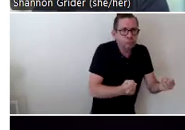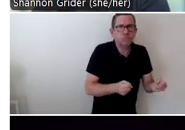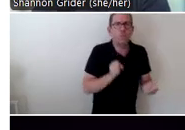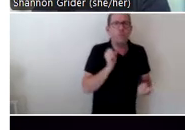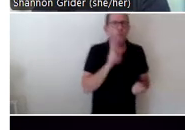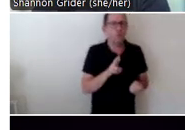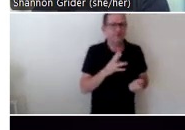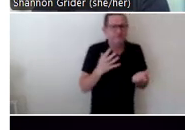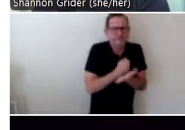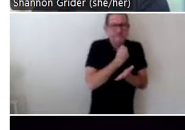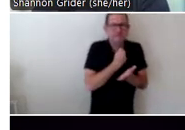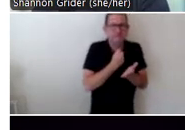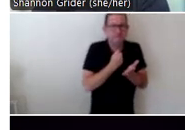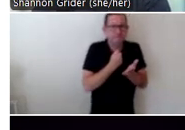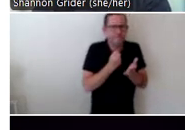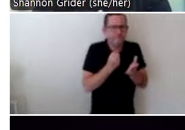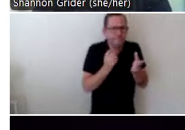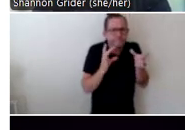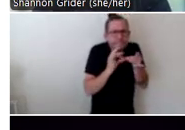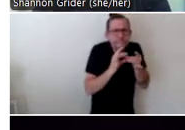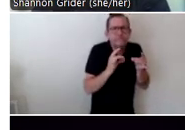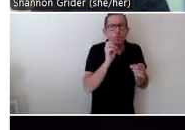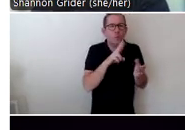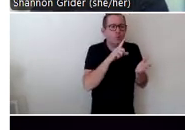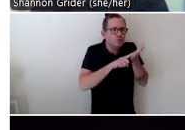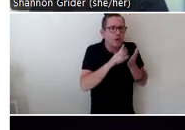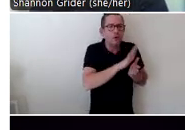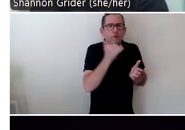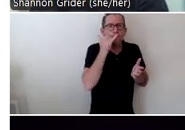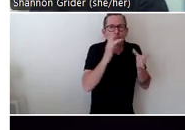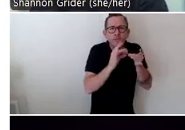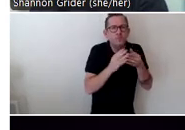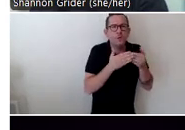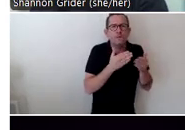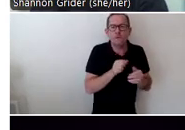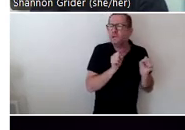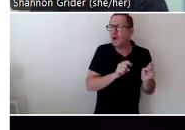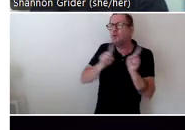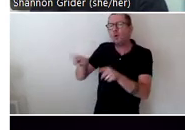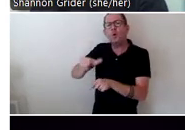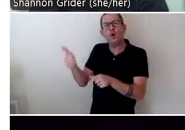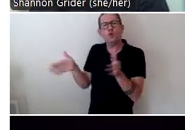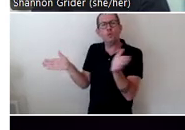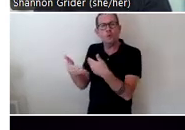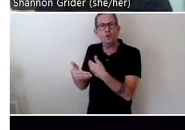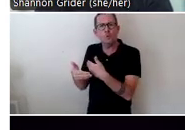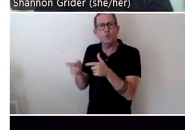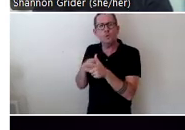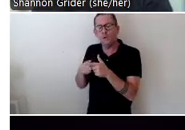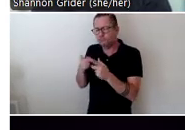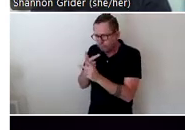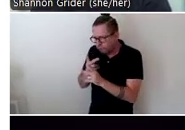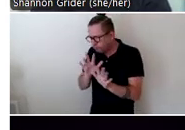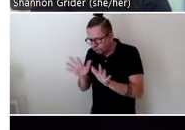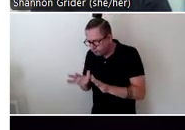from another assignment and they've, been in a hurry to get to your location for this next appointment, or maybe they